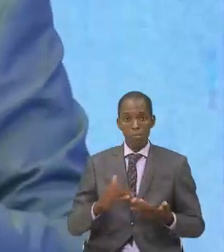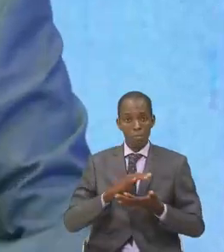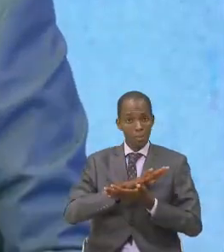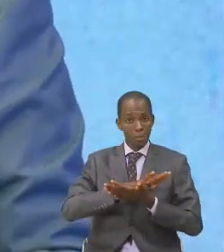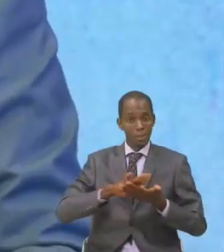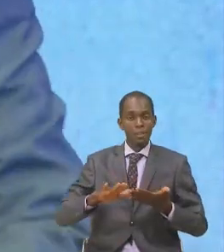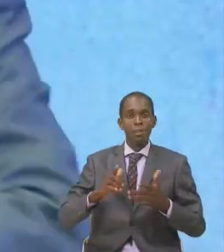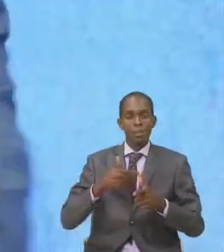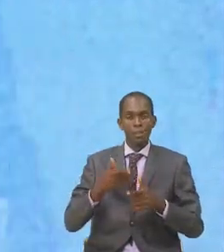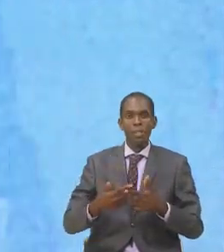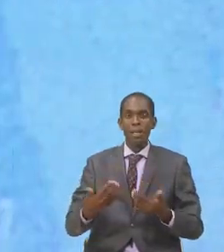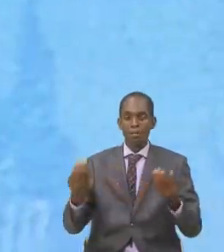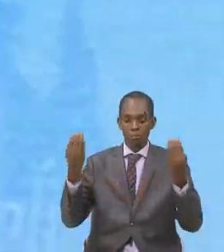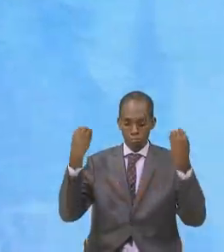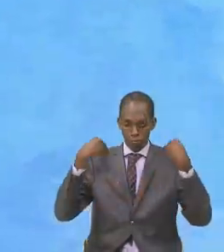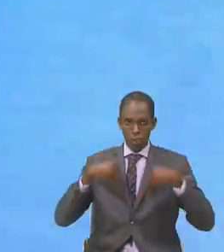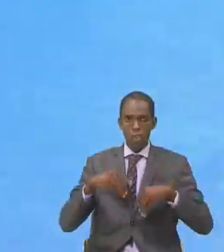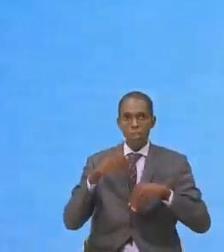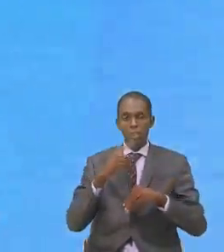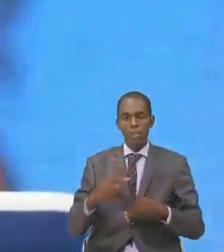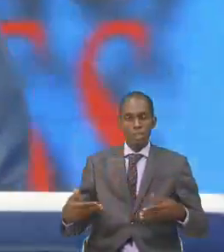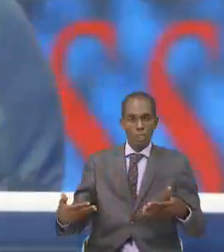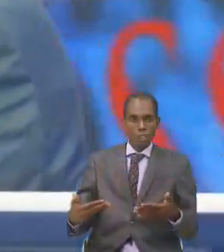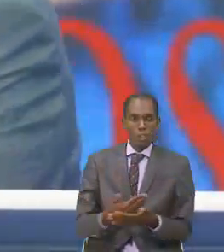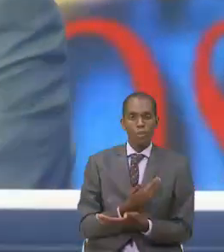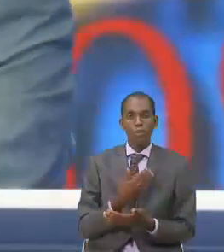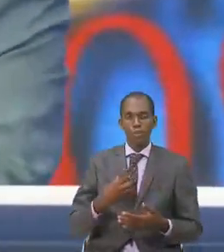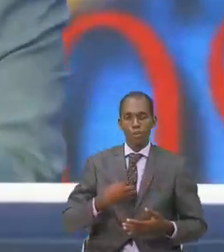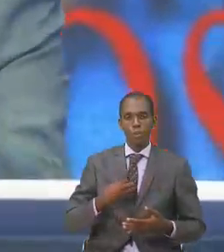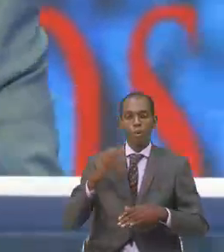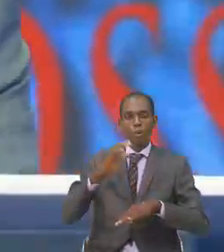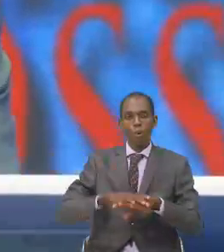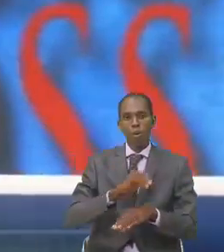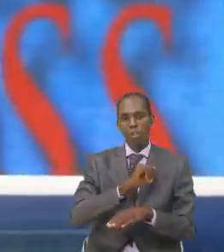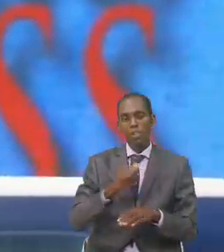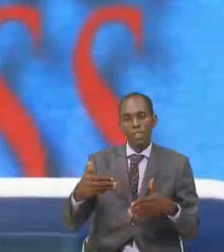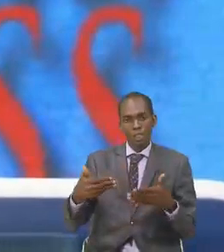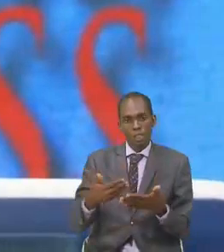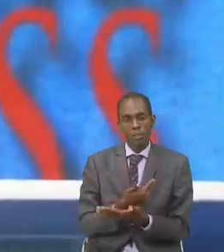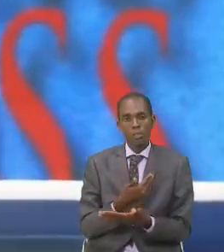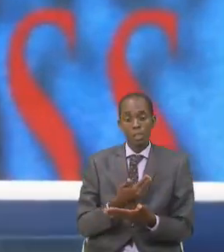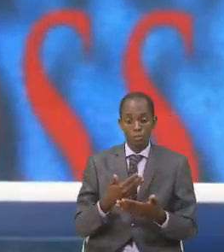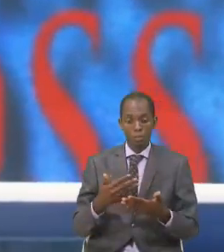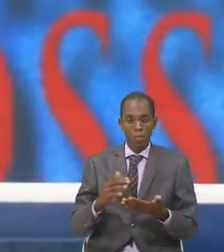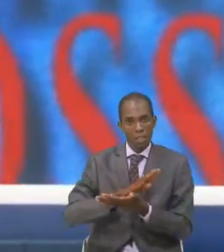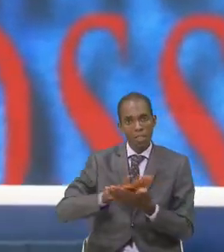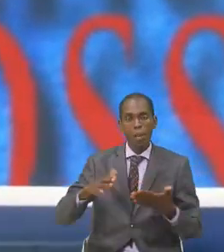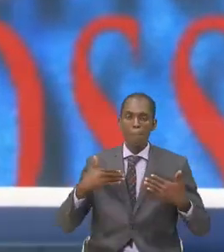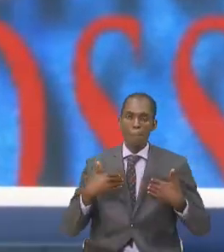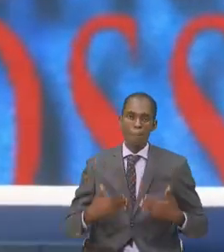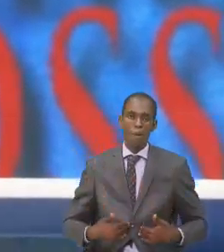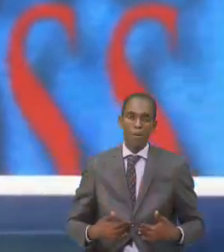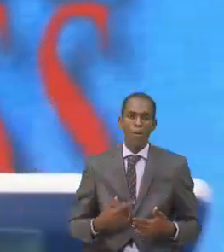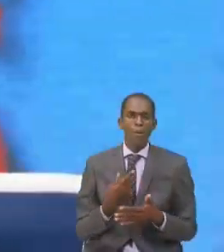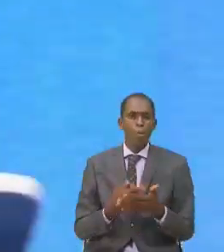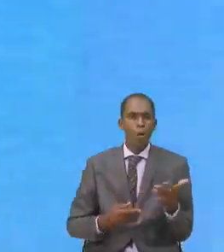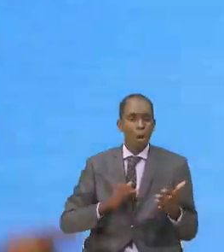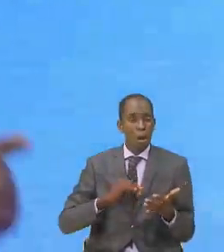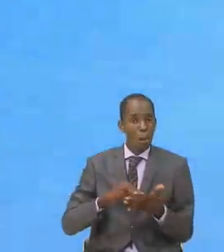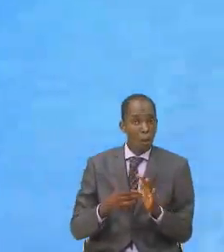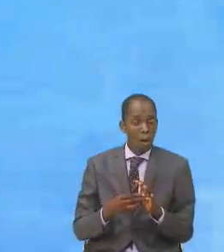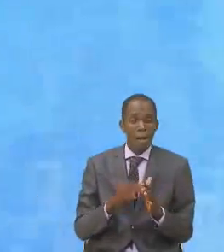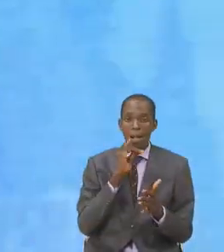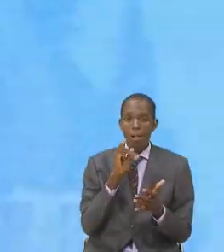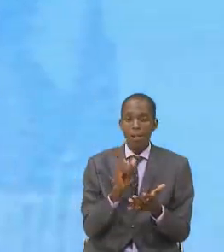we're clean, we then put the new clothes on the clean body. What am I